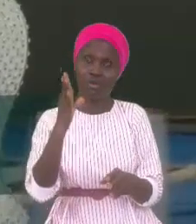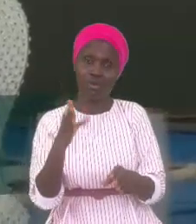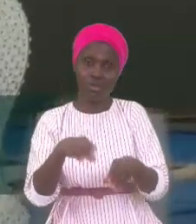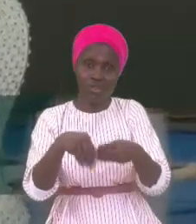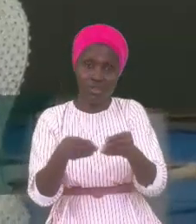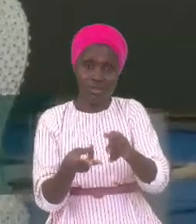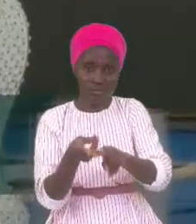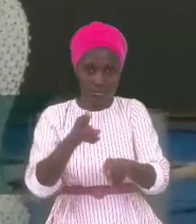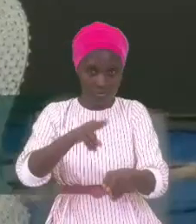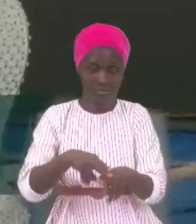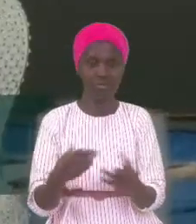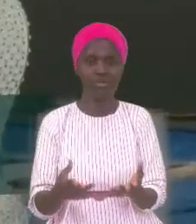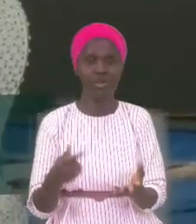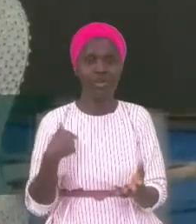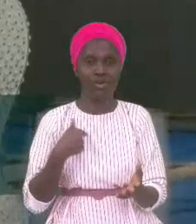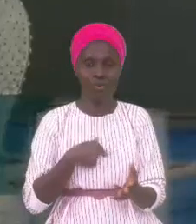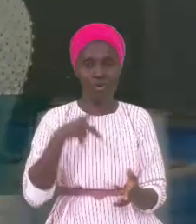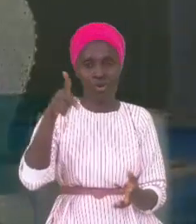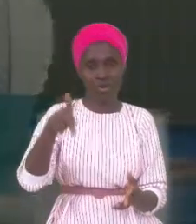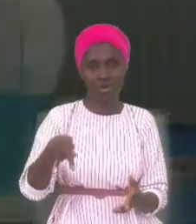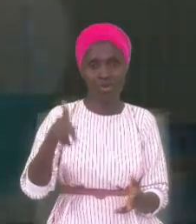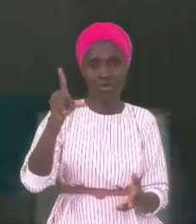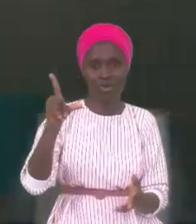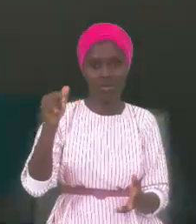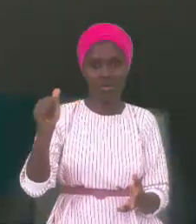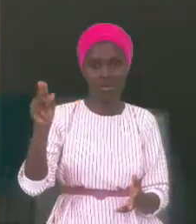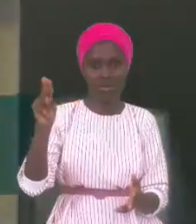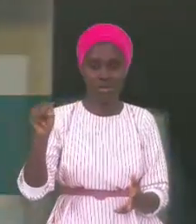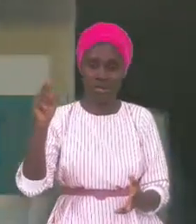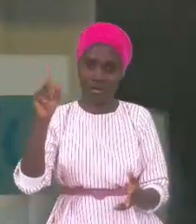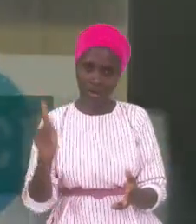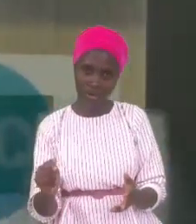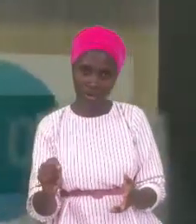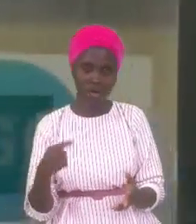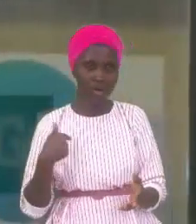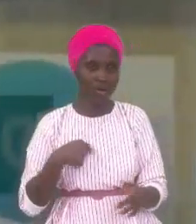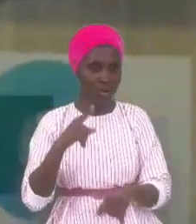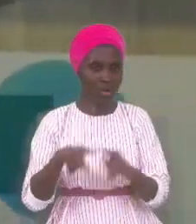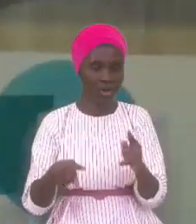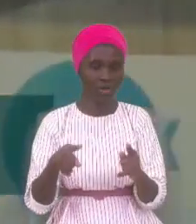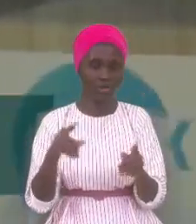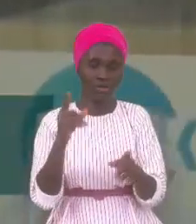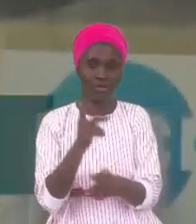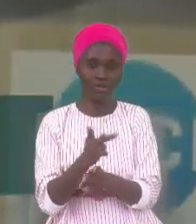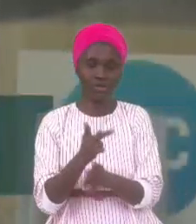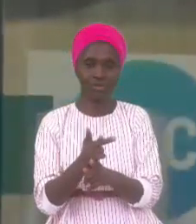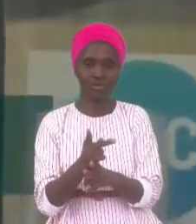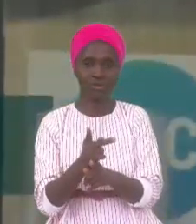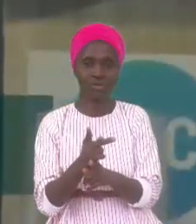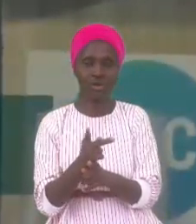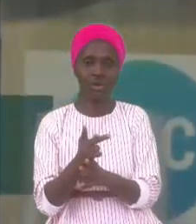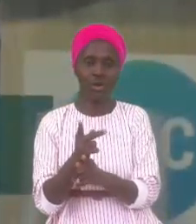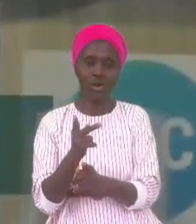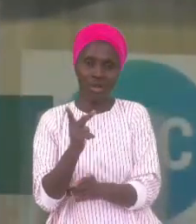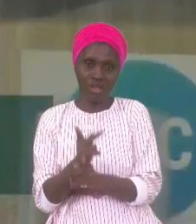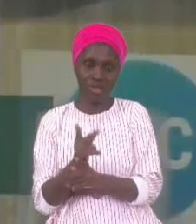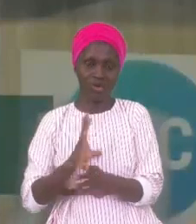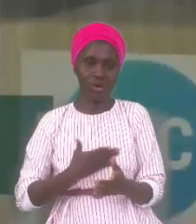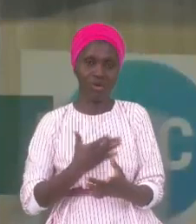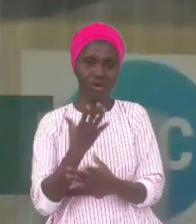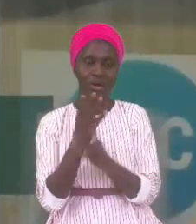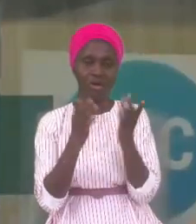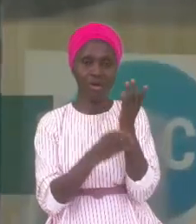fold our hands and say, well, the seed is there, but the Savior is there, and the Savior has all power, so it will connect